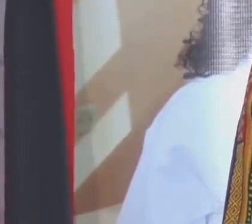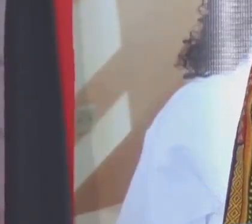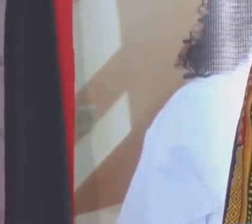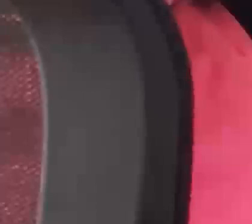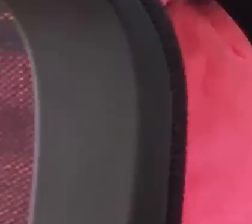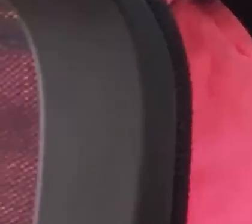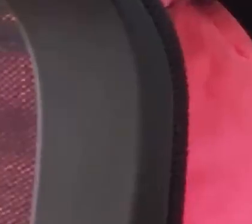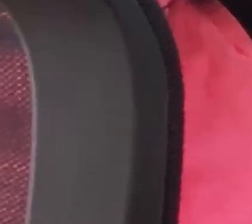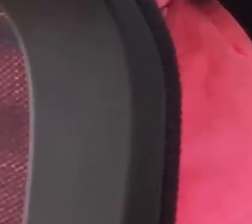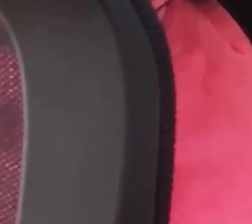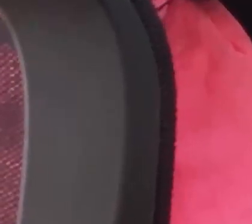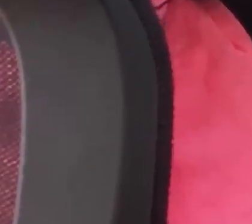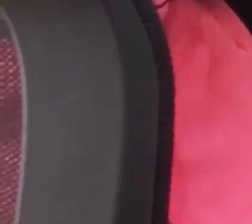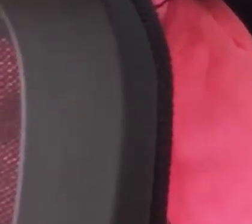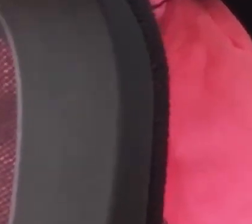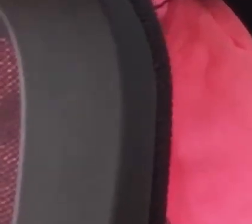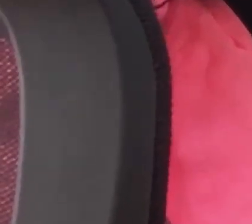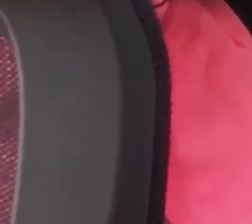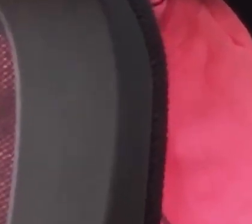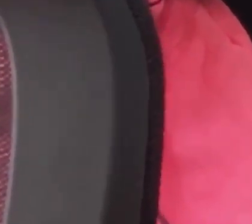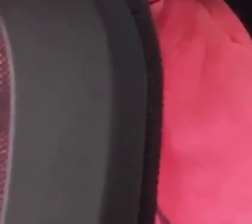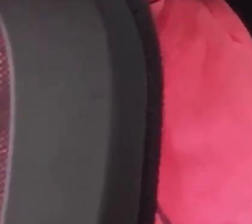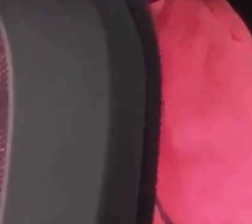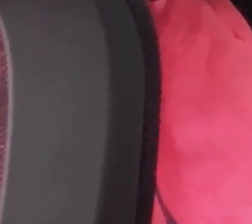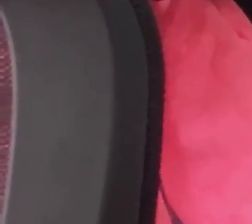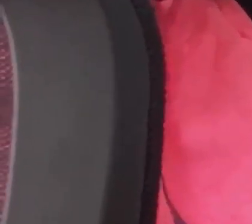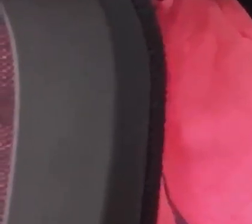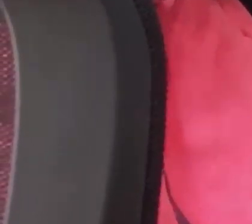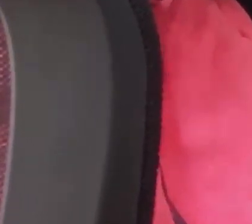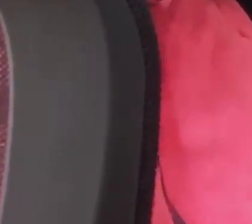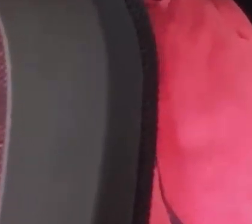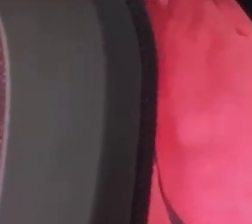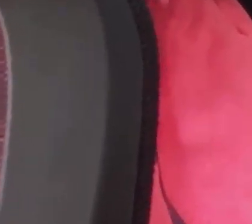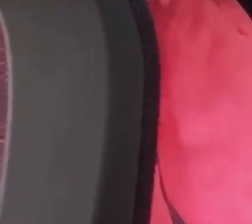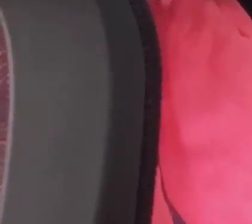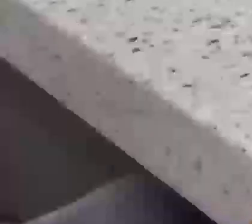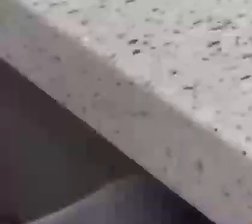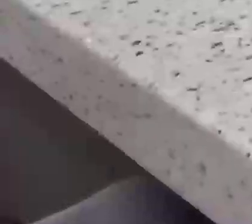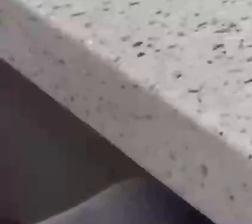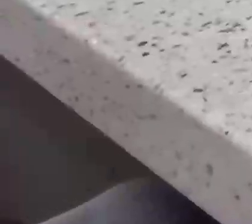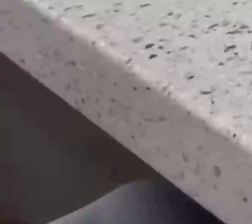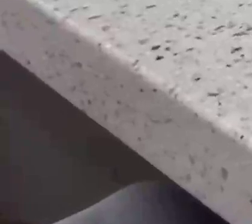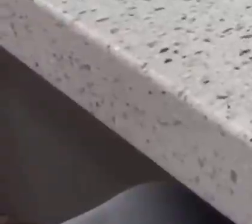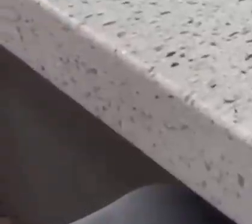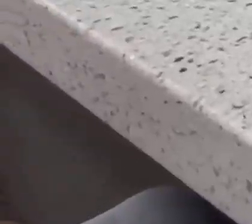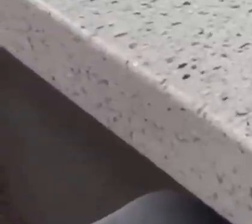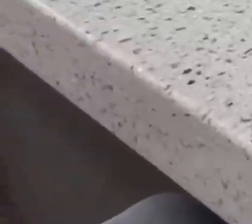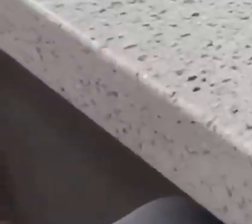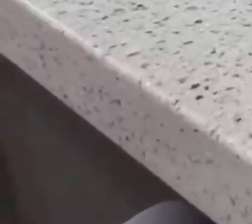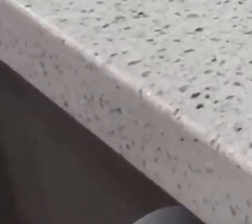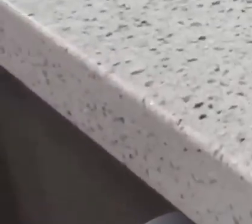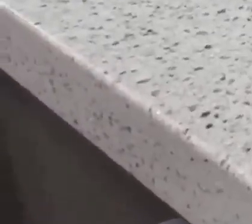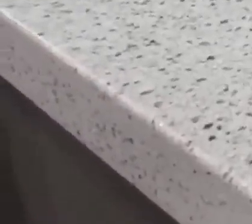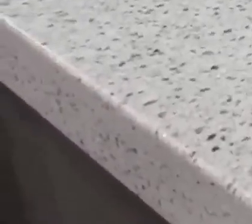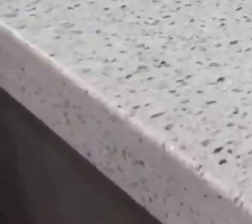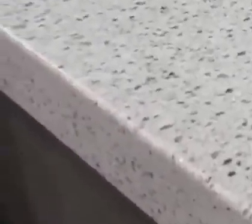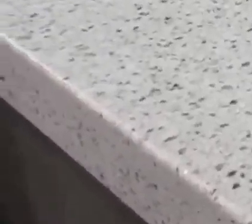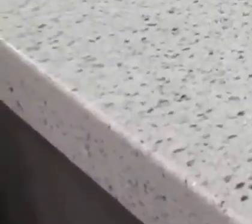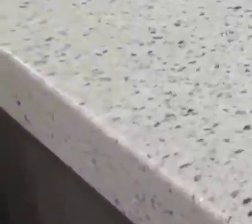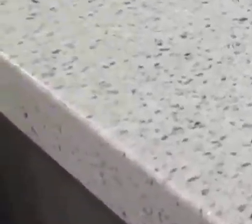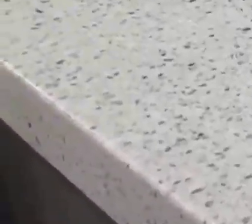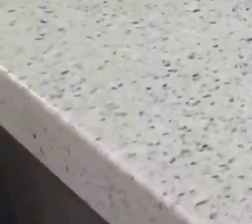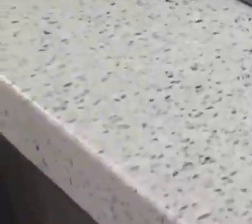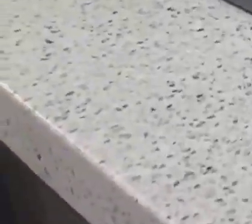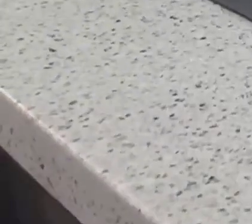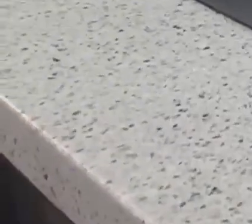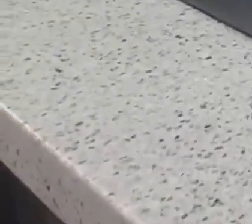Education has moved digital. We have had to do this from March 2020, and in that mode, it